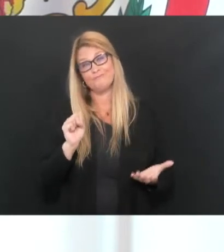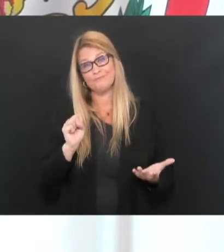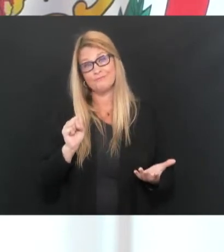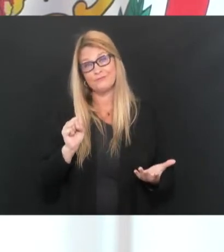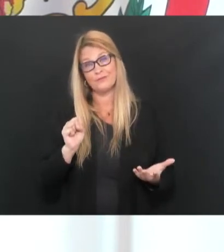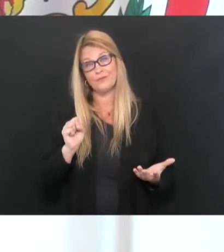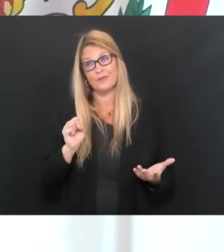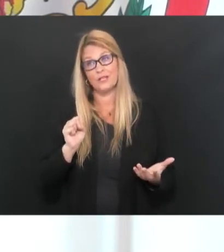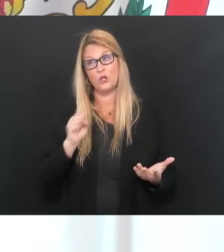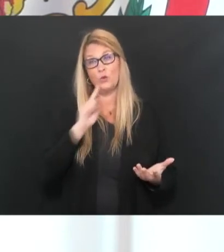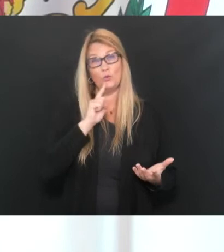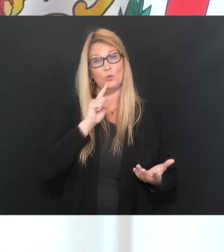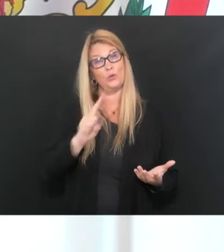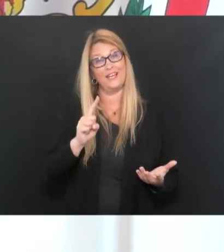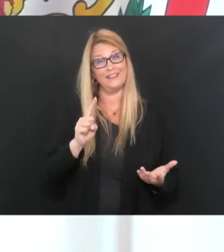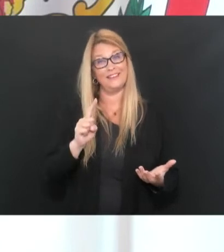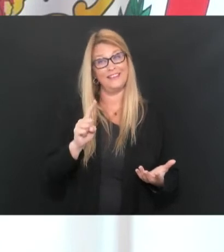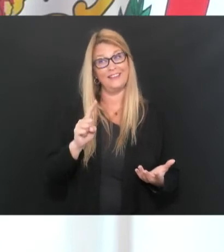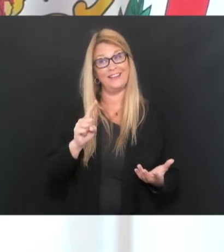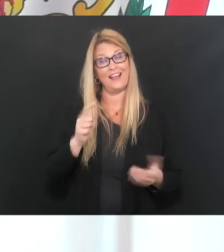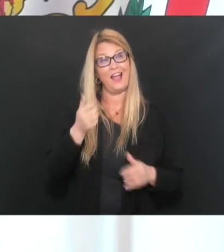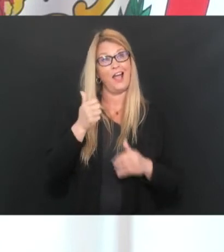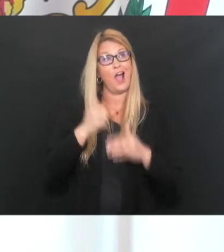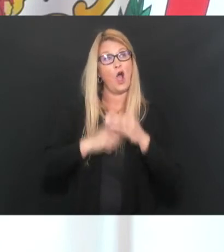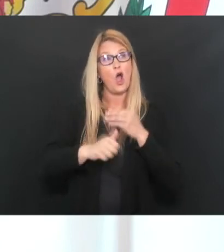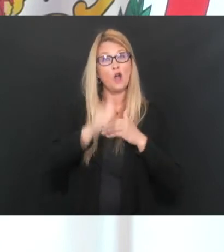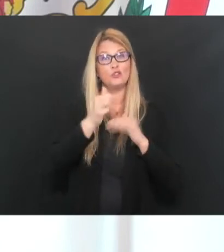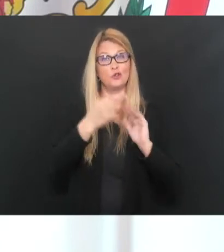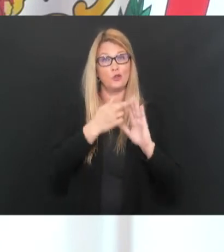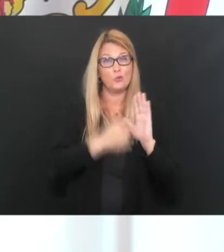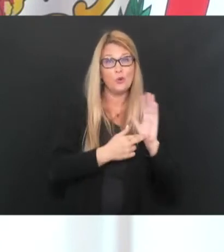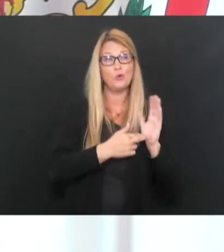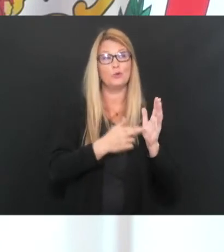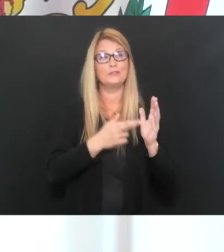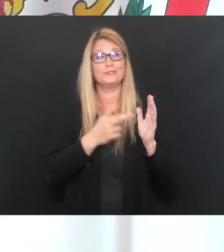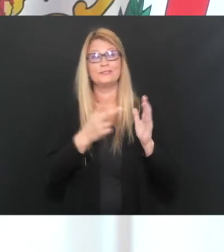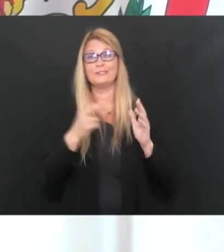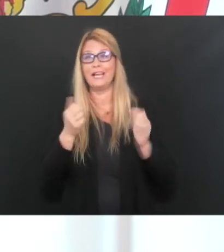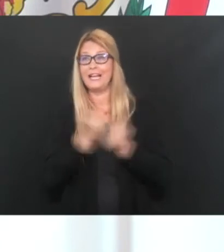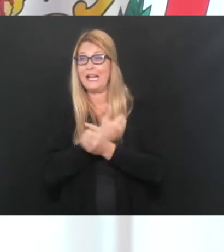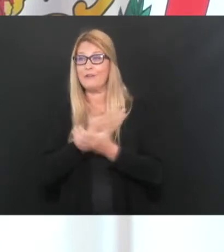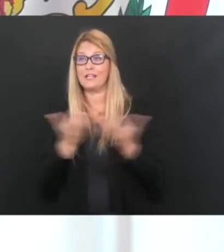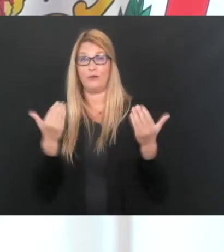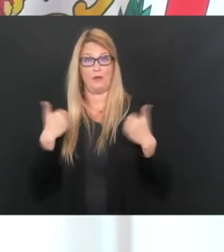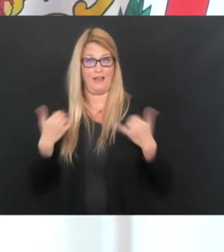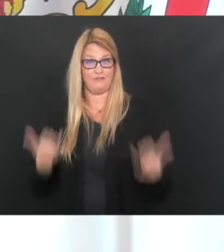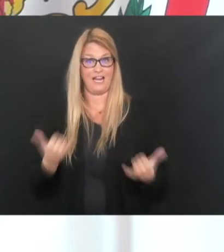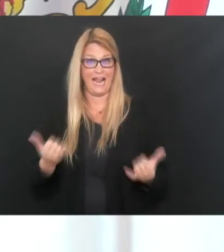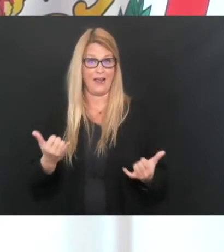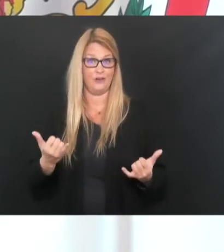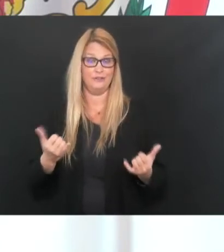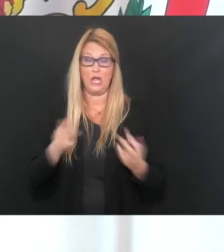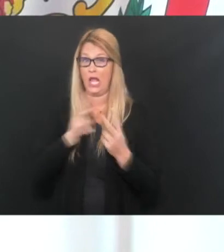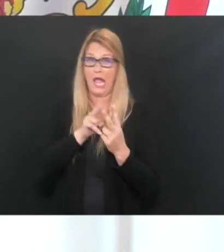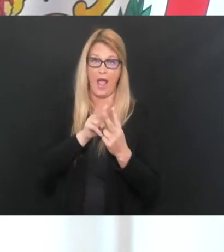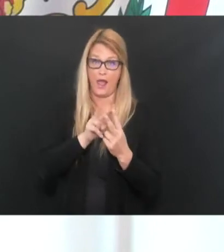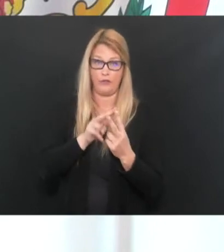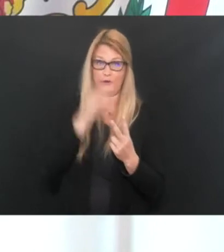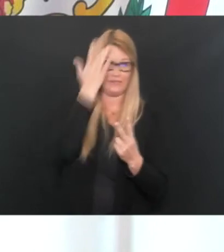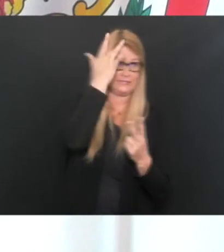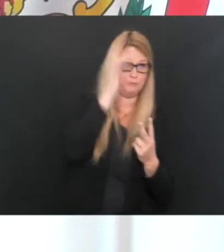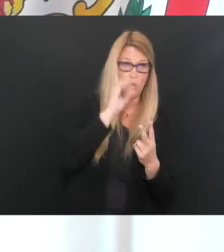that under the format and the guidance that we have now, whether it's smart or not smart, that's surely argumentative. From